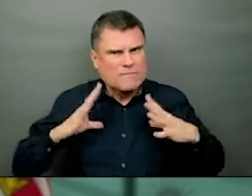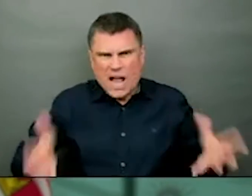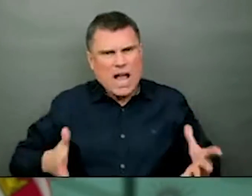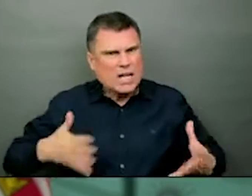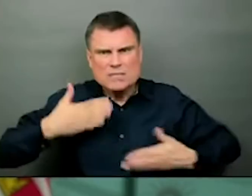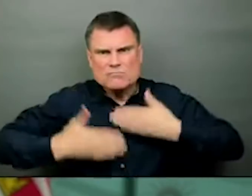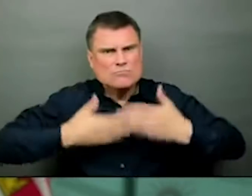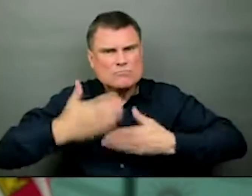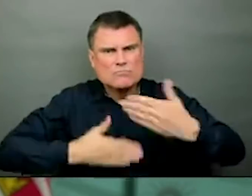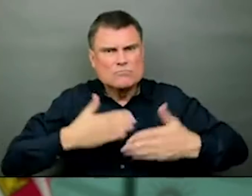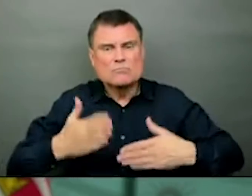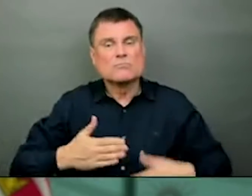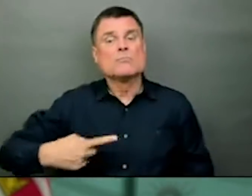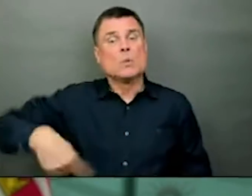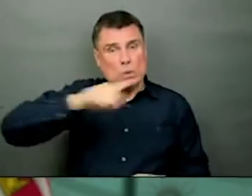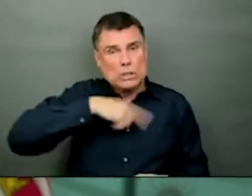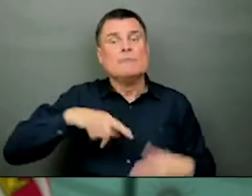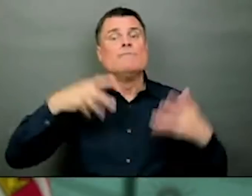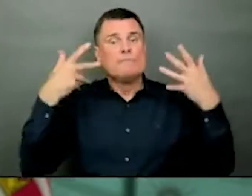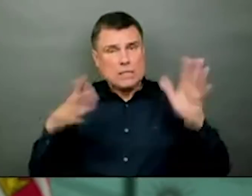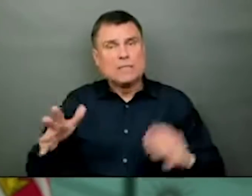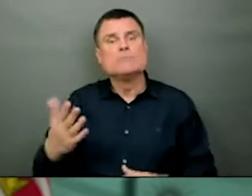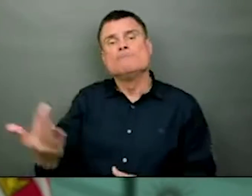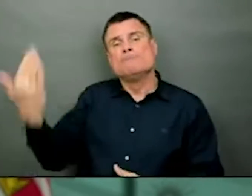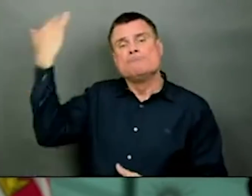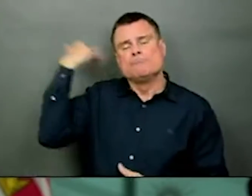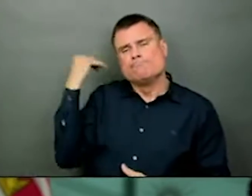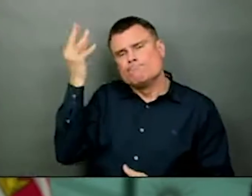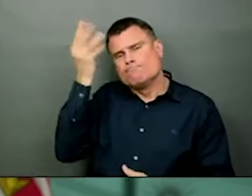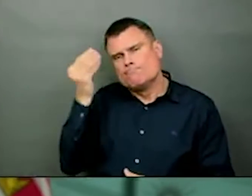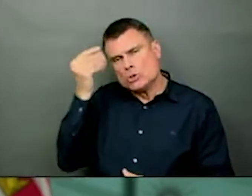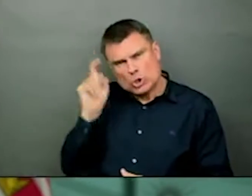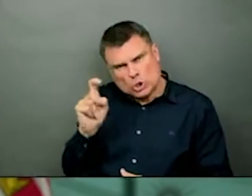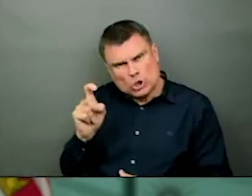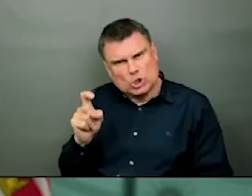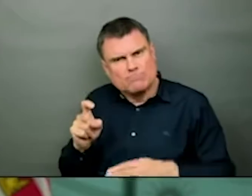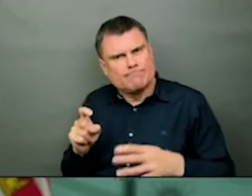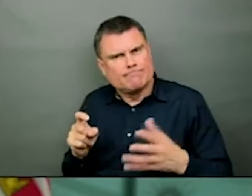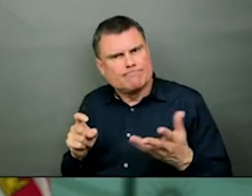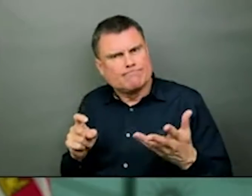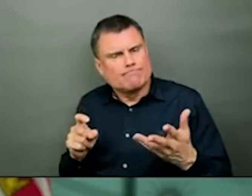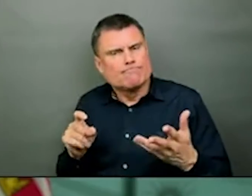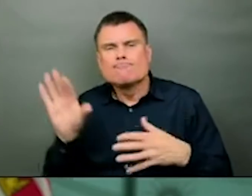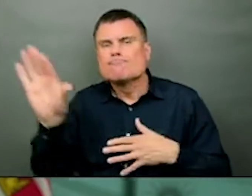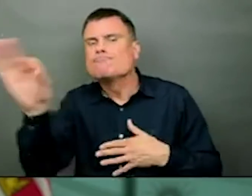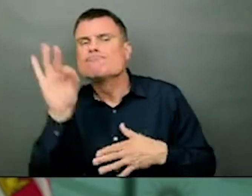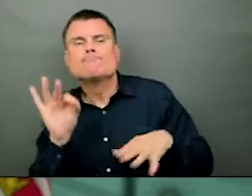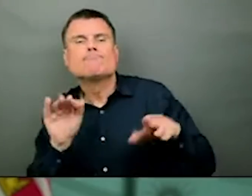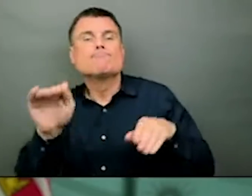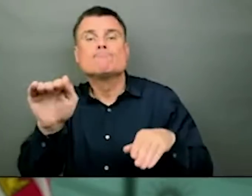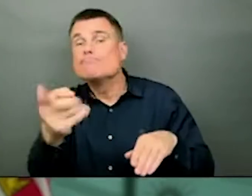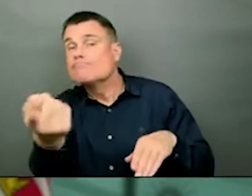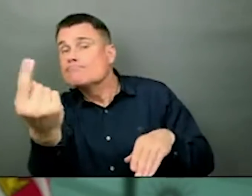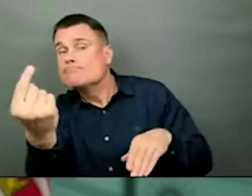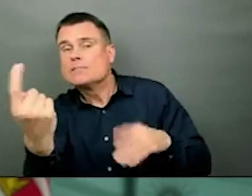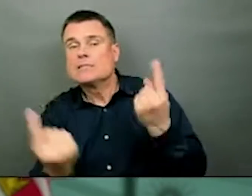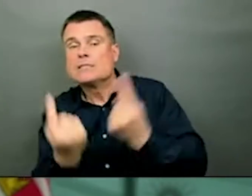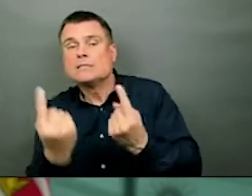we thought about early in the pandemic, but has not been used, that has not been found to be a useful exercise.